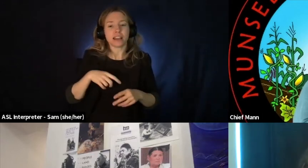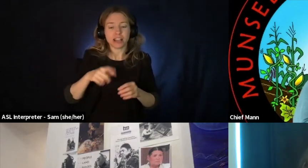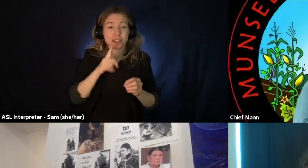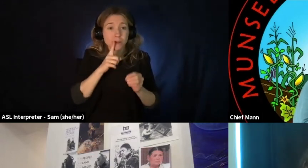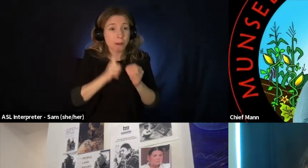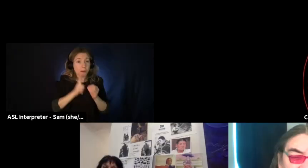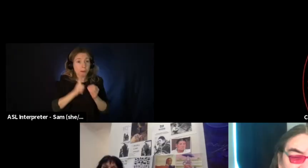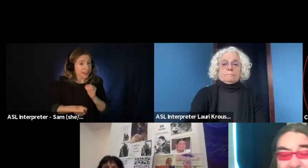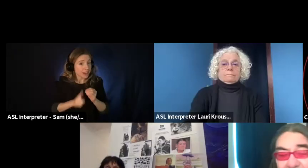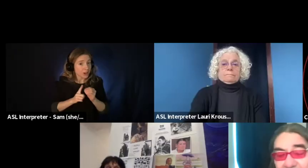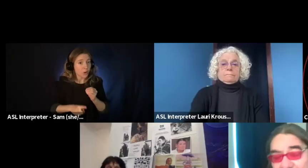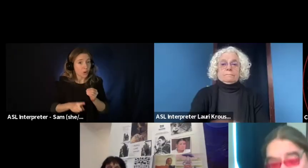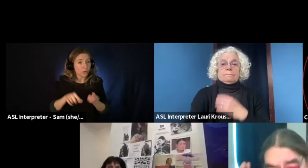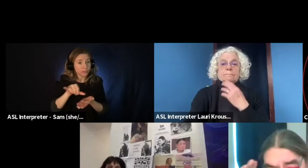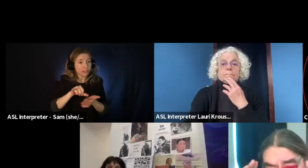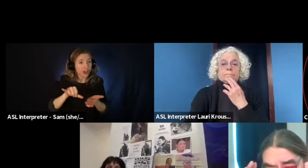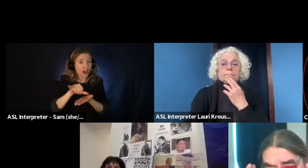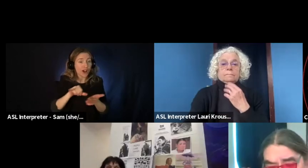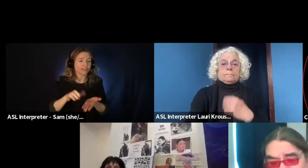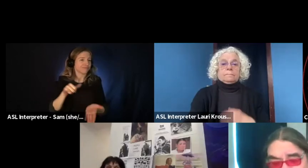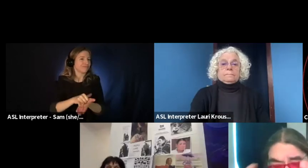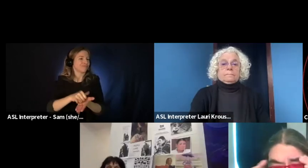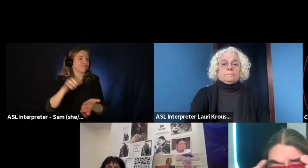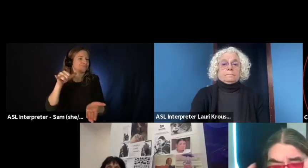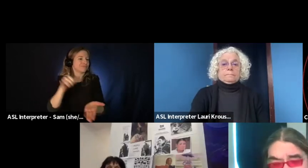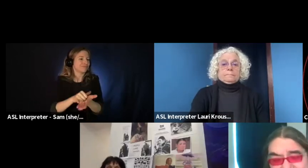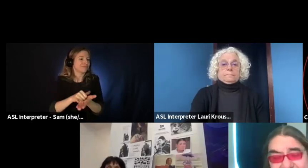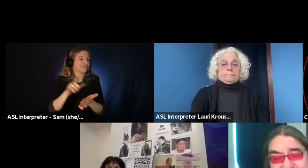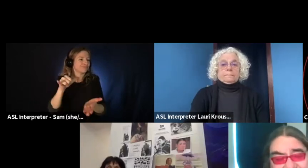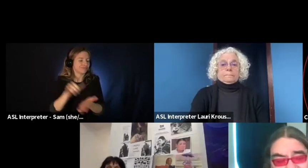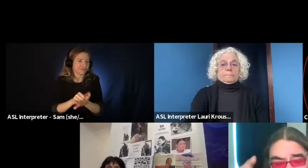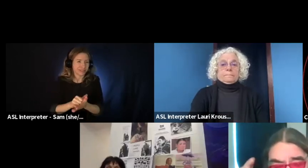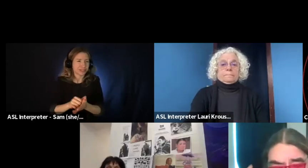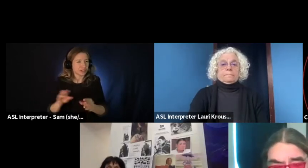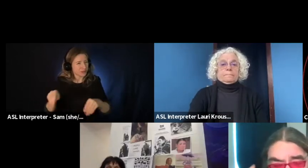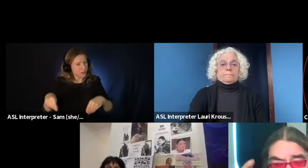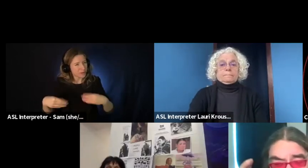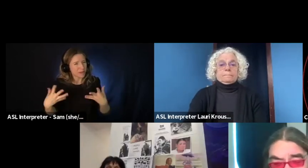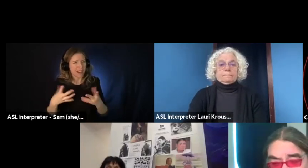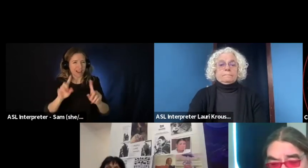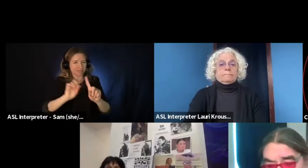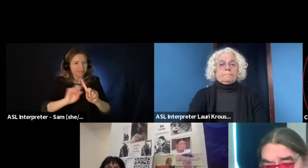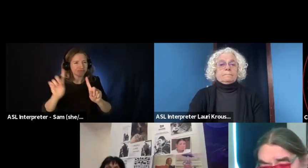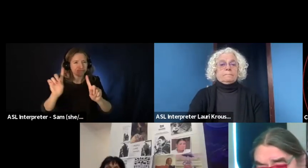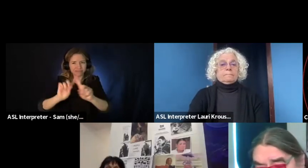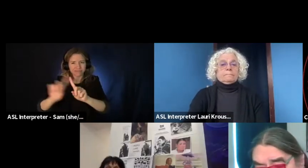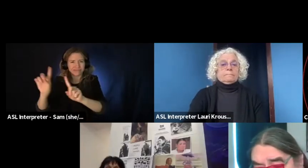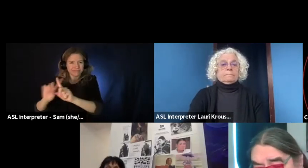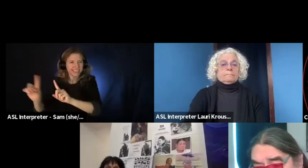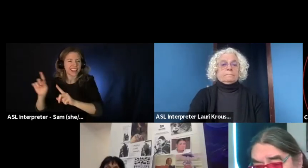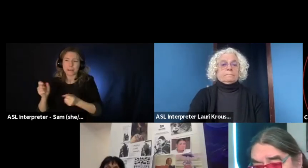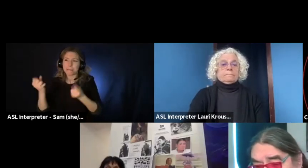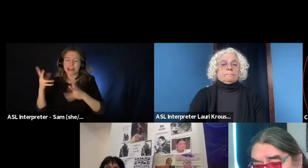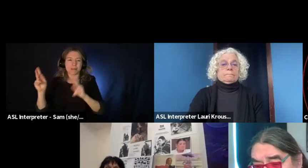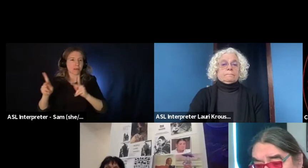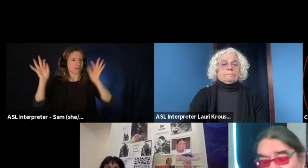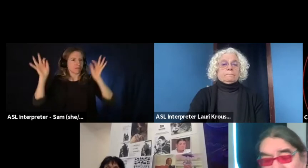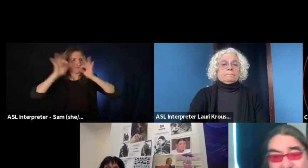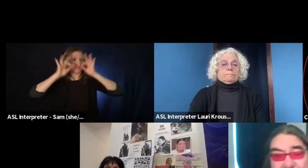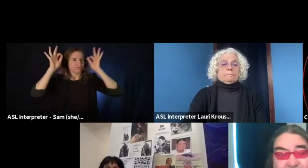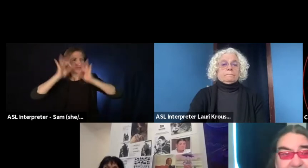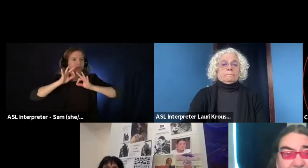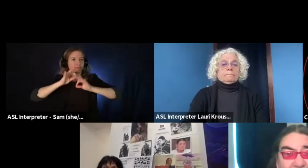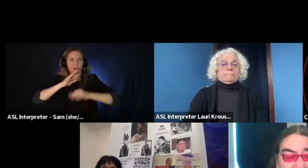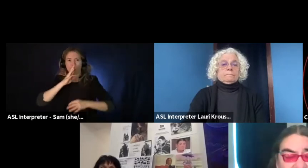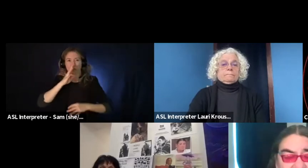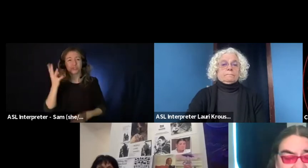it. Yet people negate the understandings of this. They don't address that. And